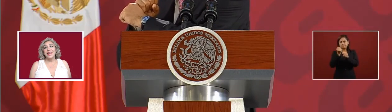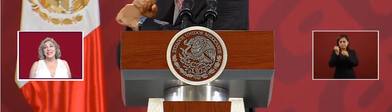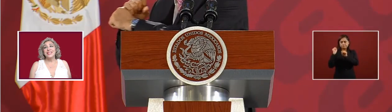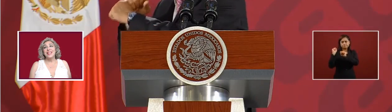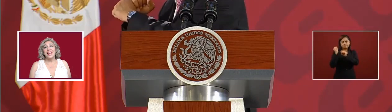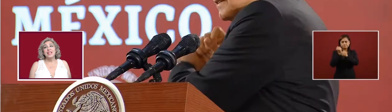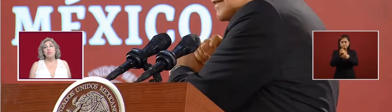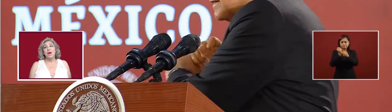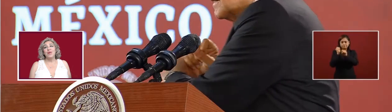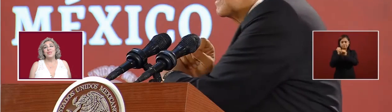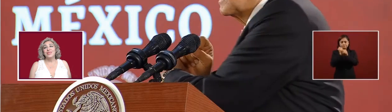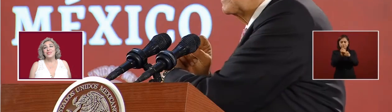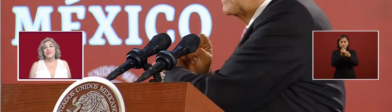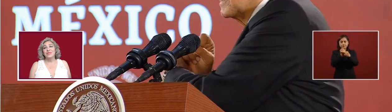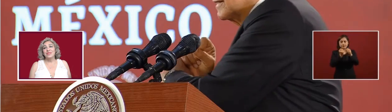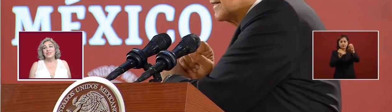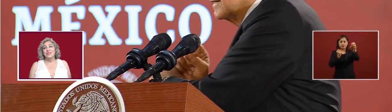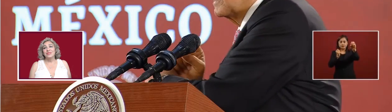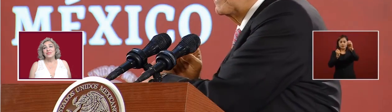and I see that little ball